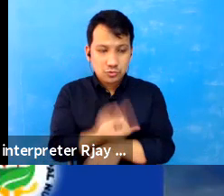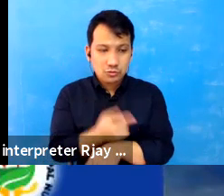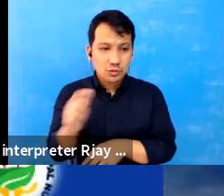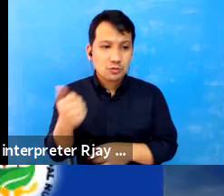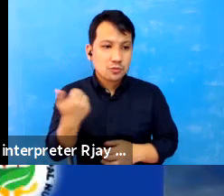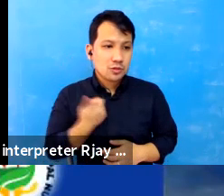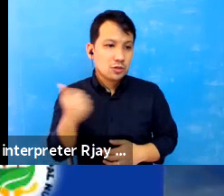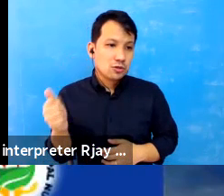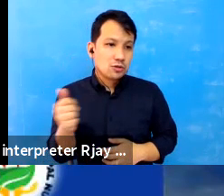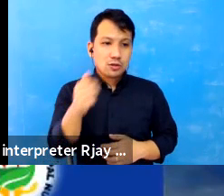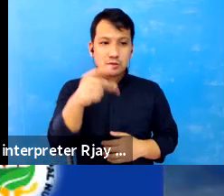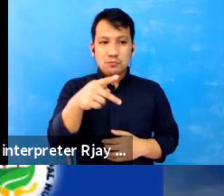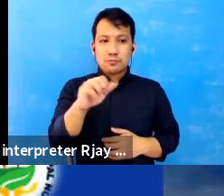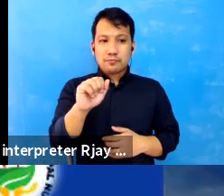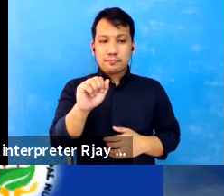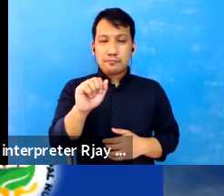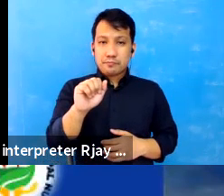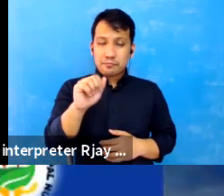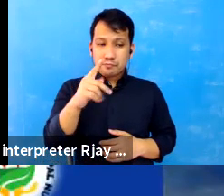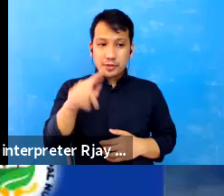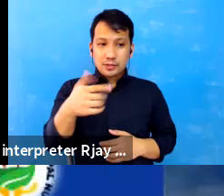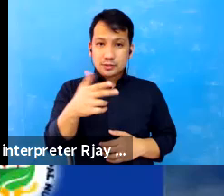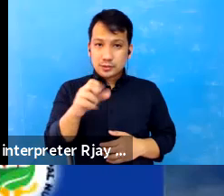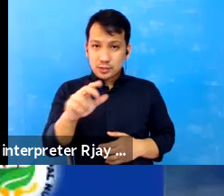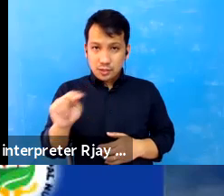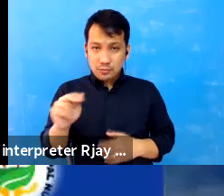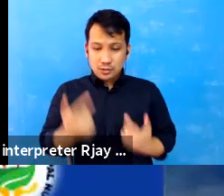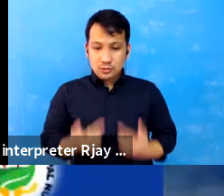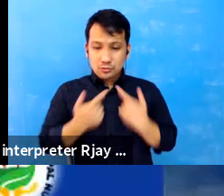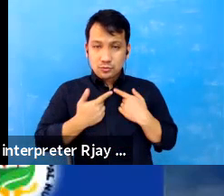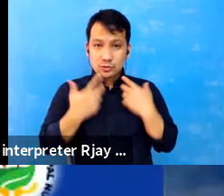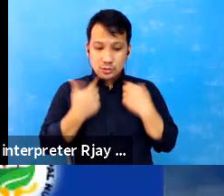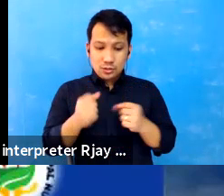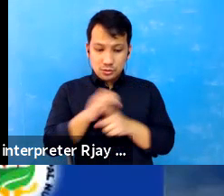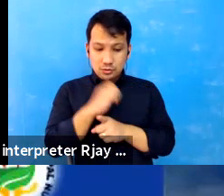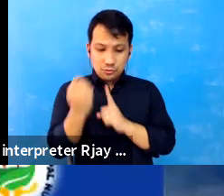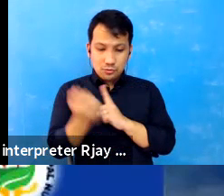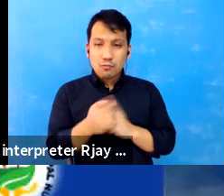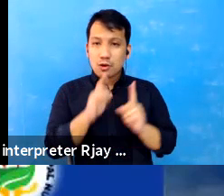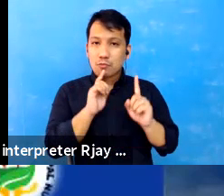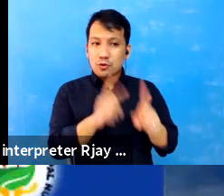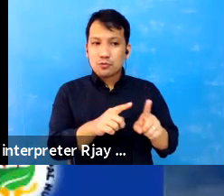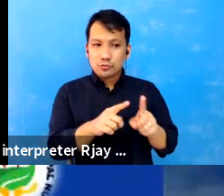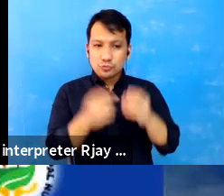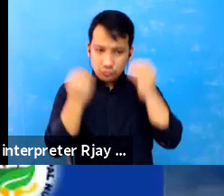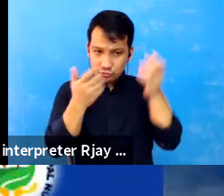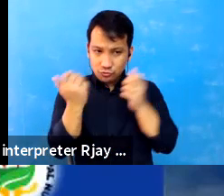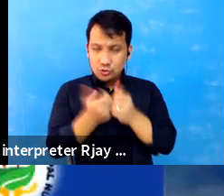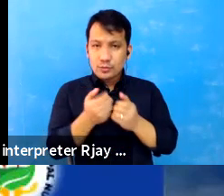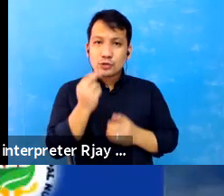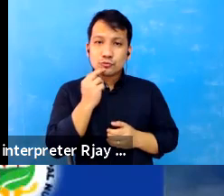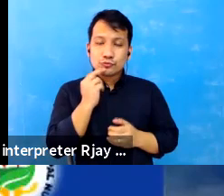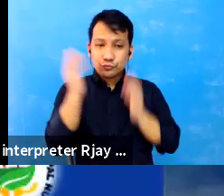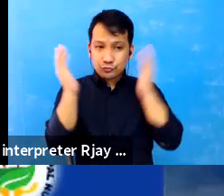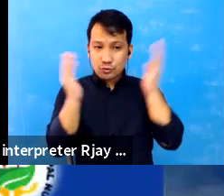self-sufficient Pagsangananon living with healthy environment with responsive and competent nutrition service